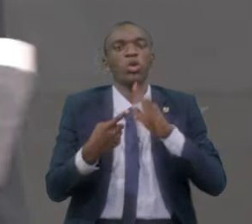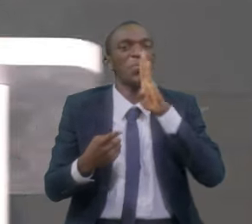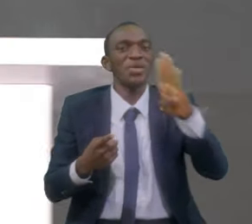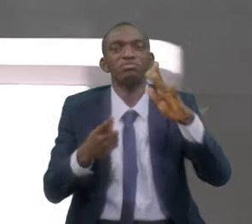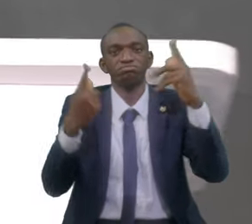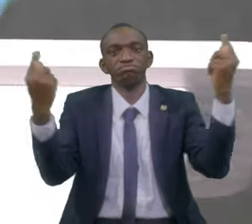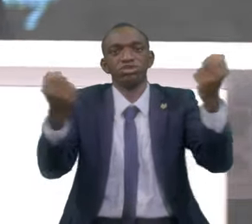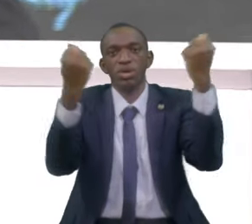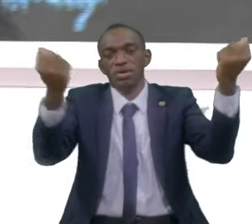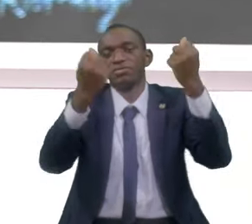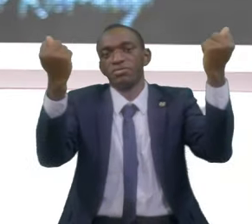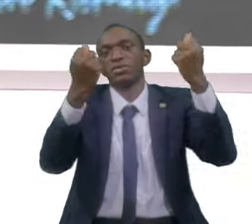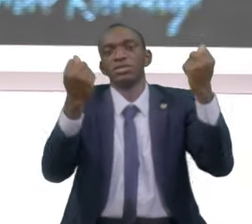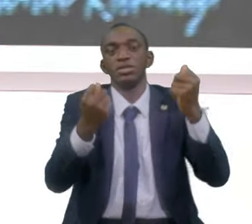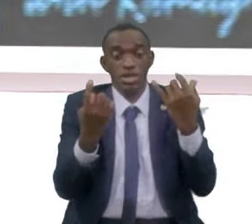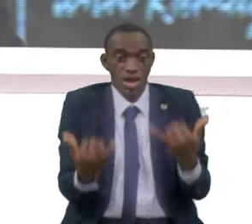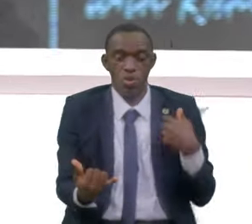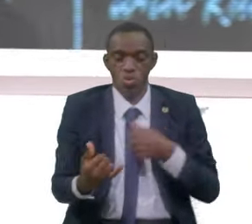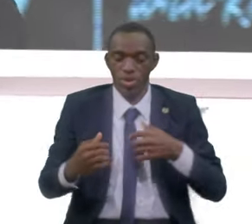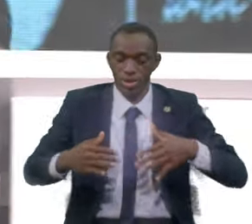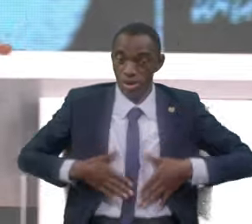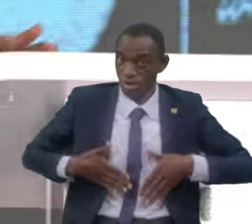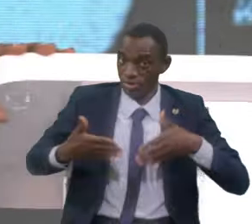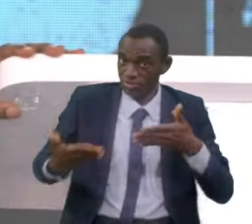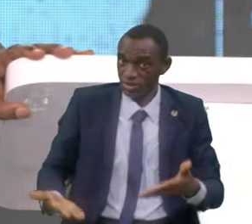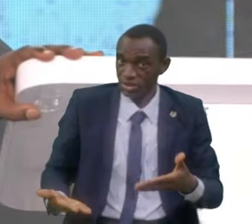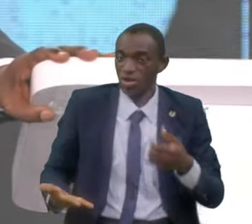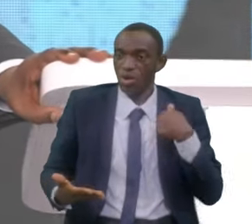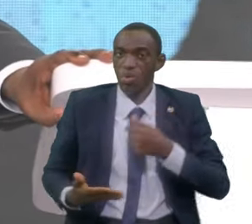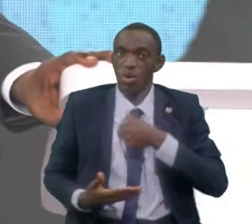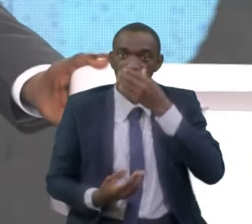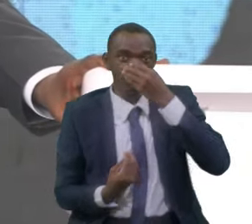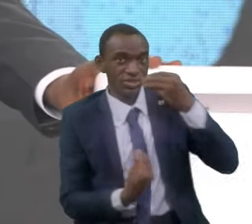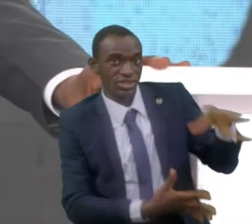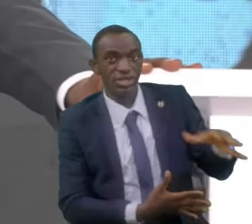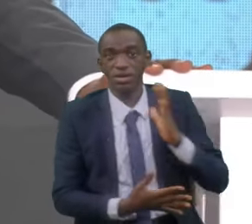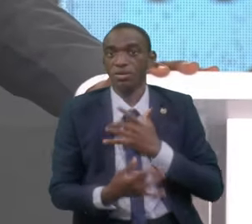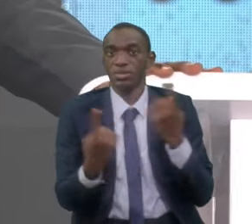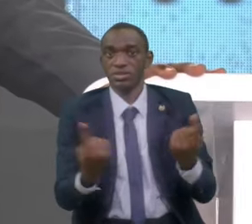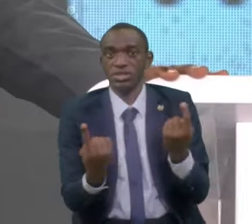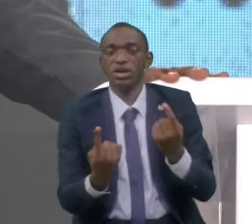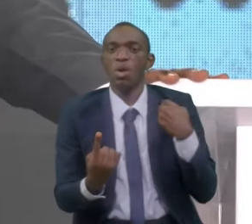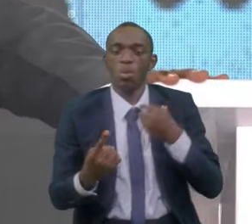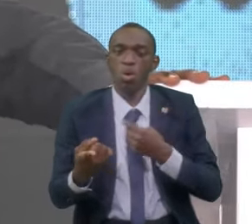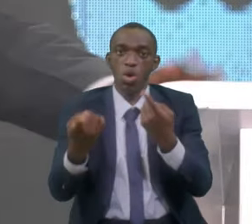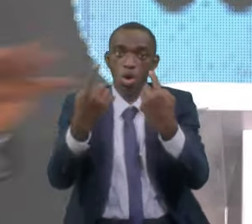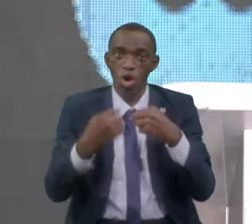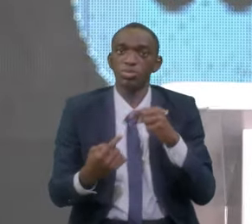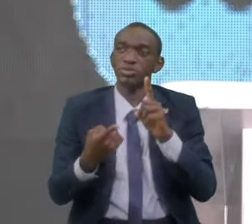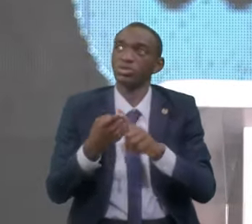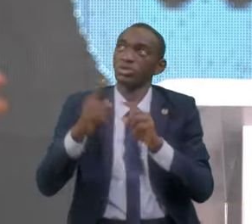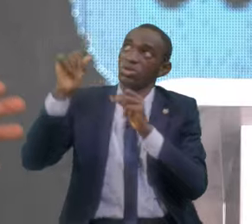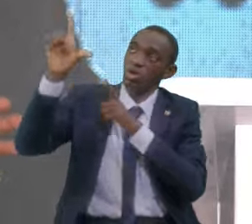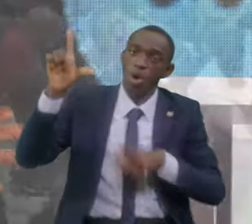Lord, we've confessed, we're forsaking, we've come to the Lord, we're repented, and